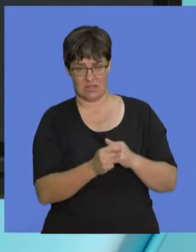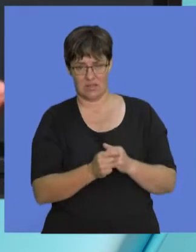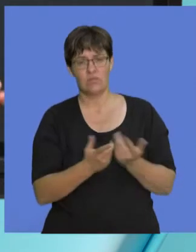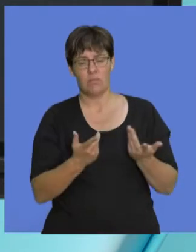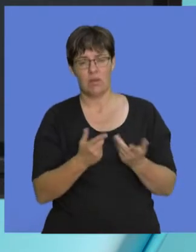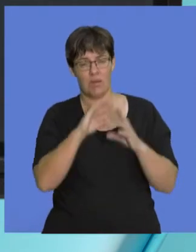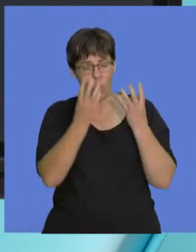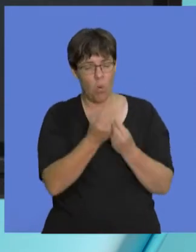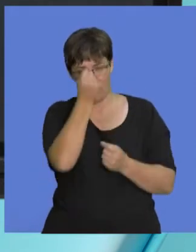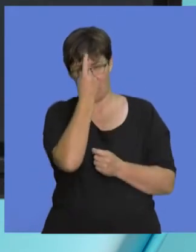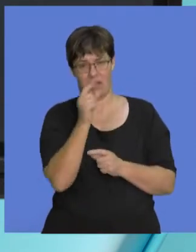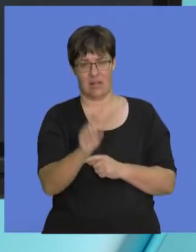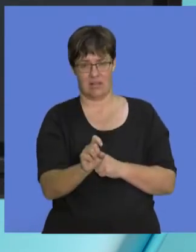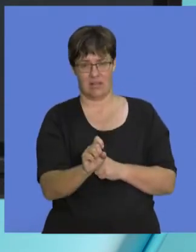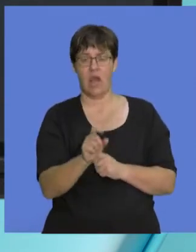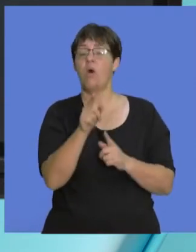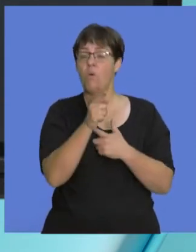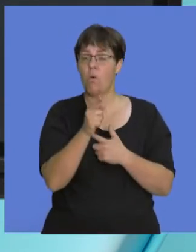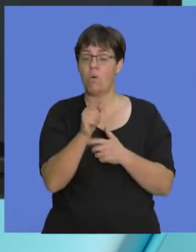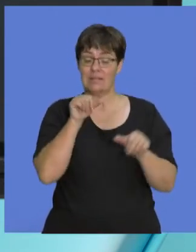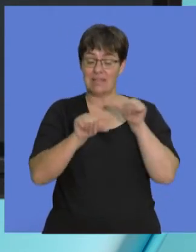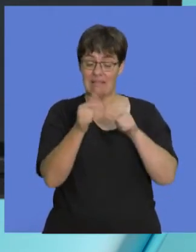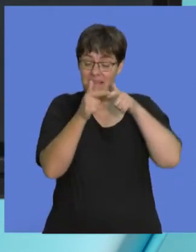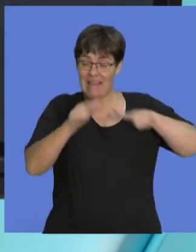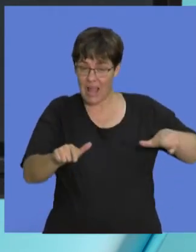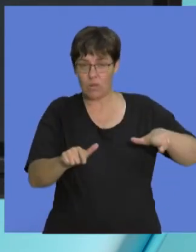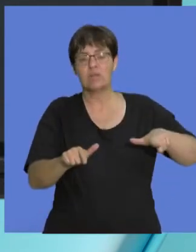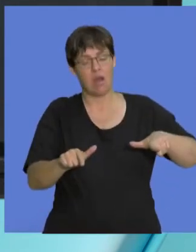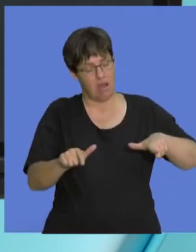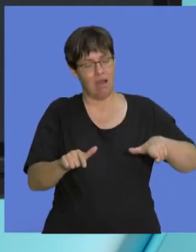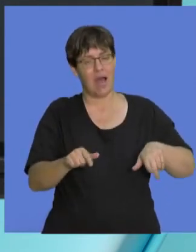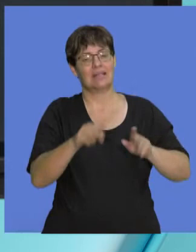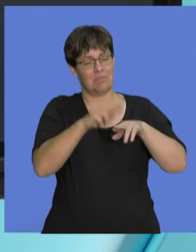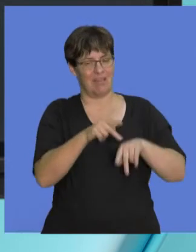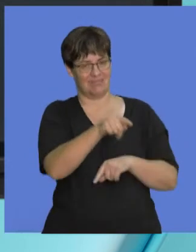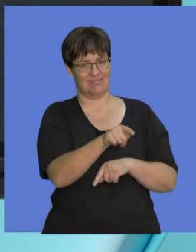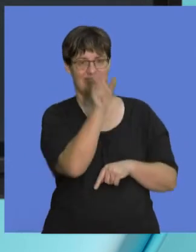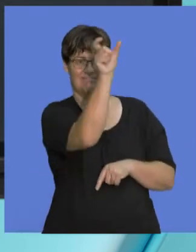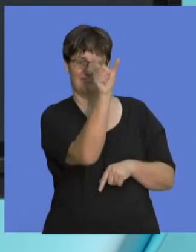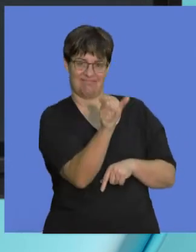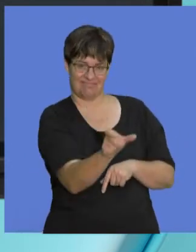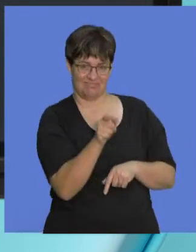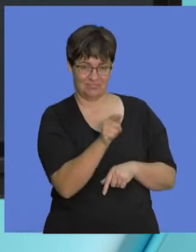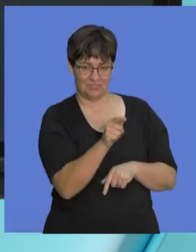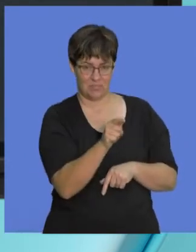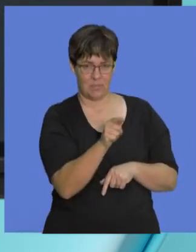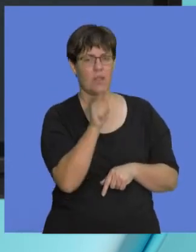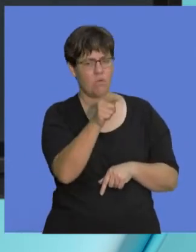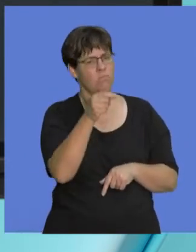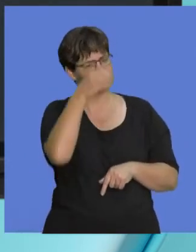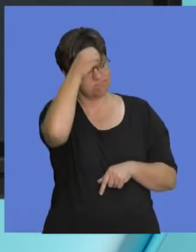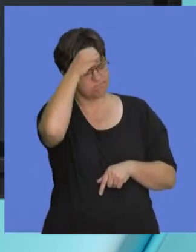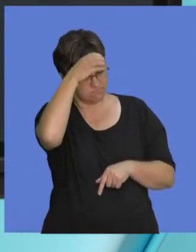or nothing. So the language in science is purely grounded in the terminology. So we need to be